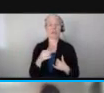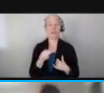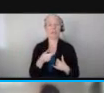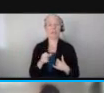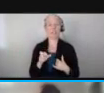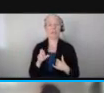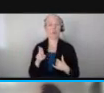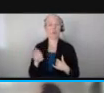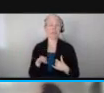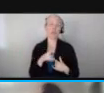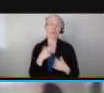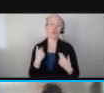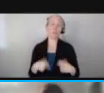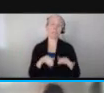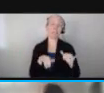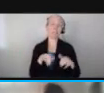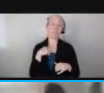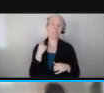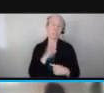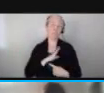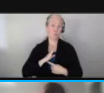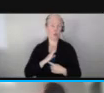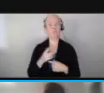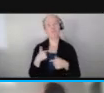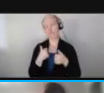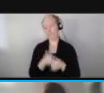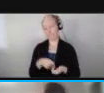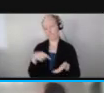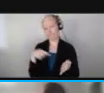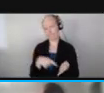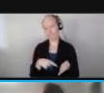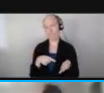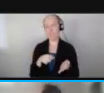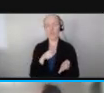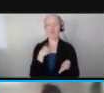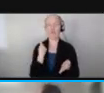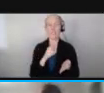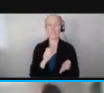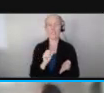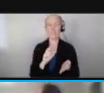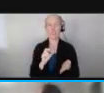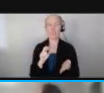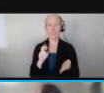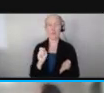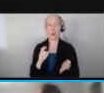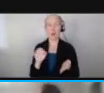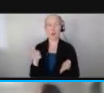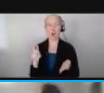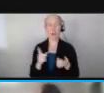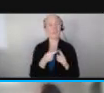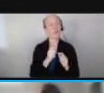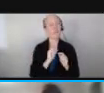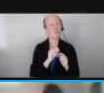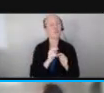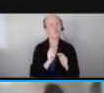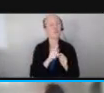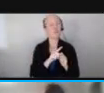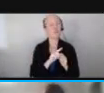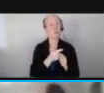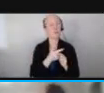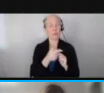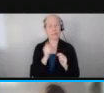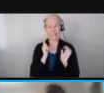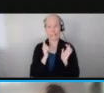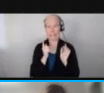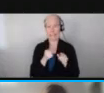HSRB's risk scorecard, or as of June of 2021, with the driving risk posture shown here. There can be